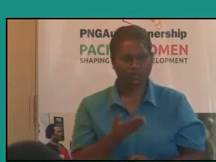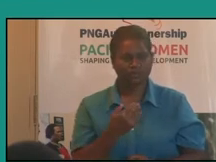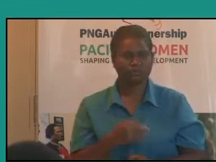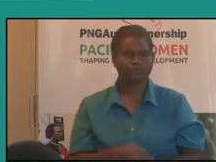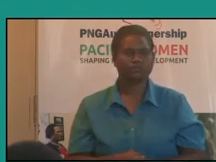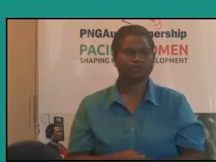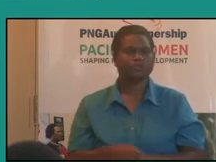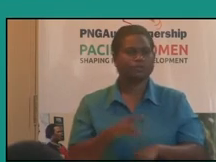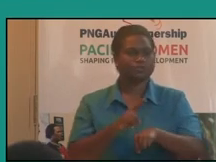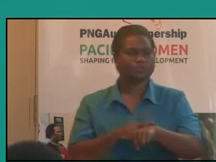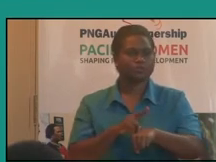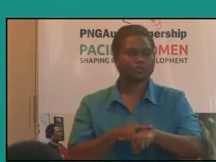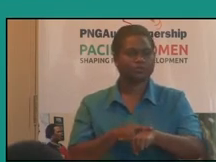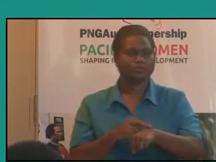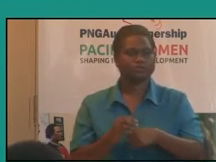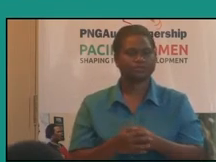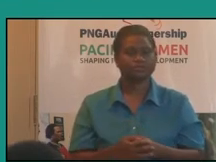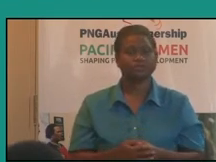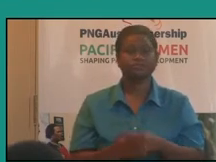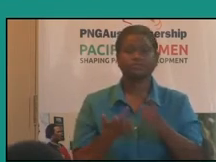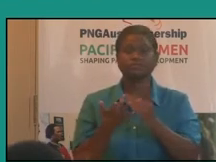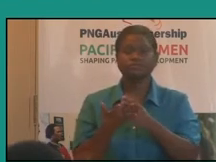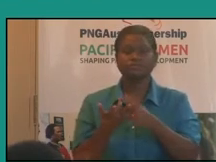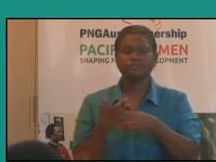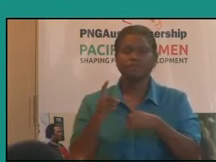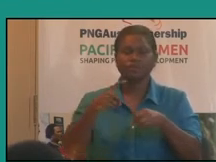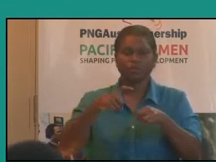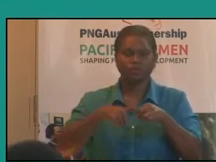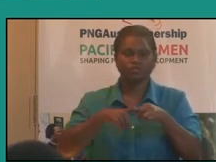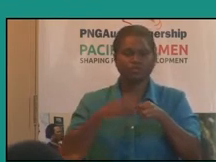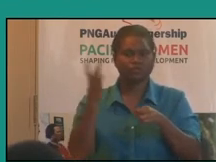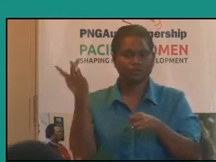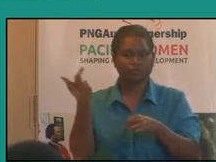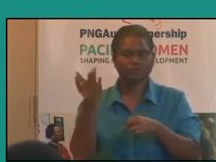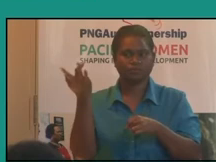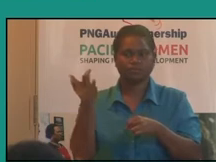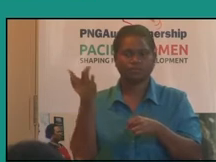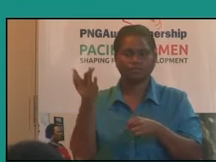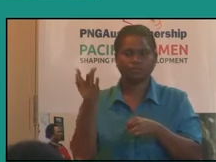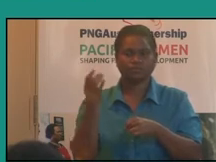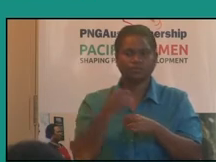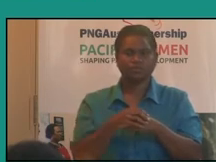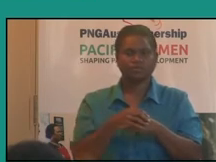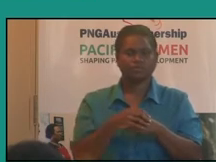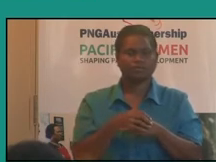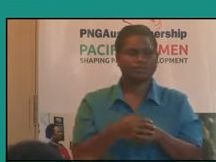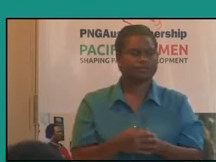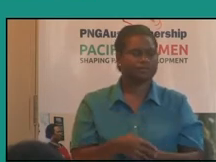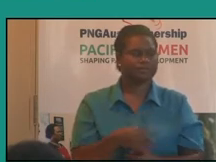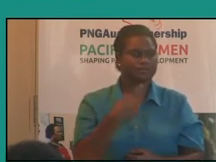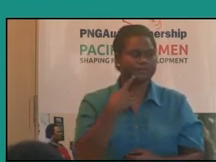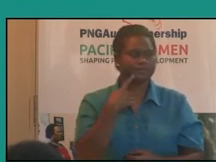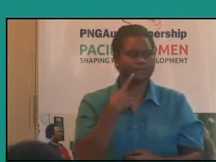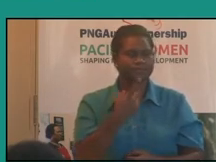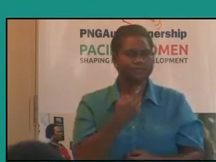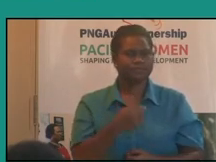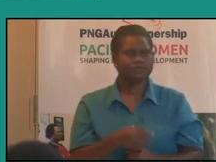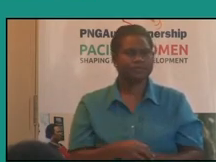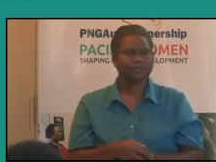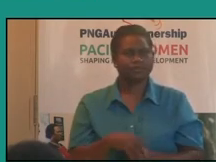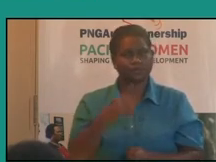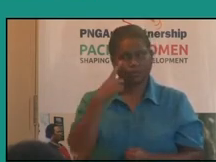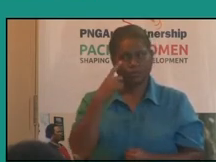Kwa. There's another question from an online participant, and that's to Theresa. Is there research